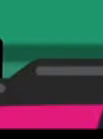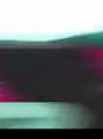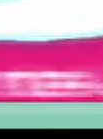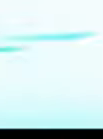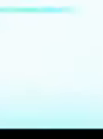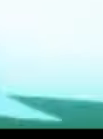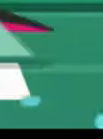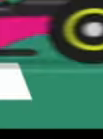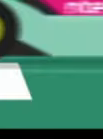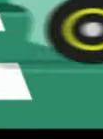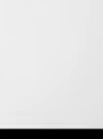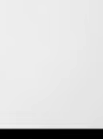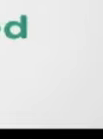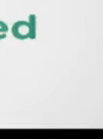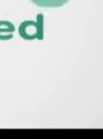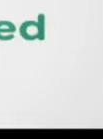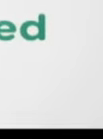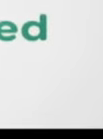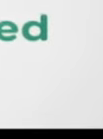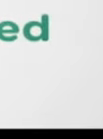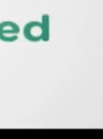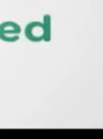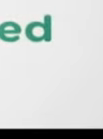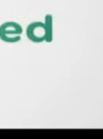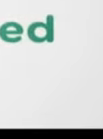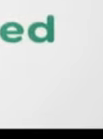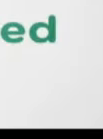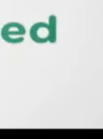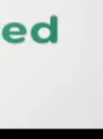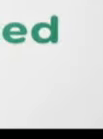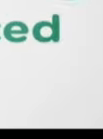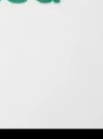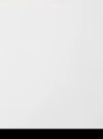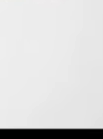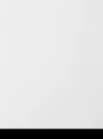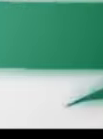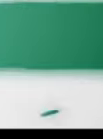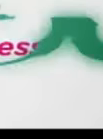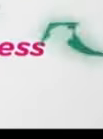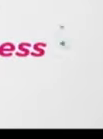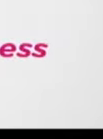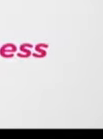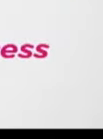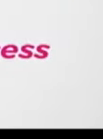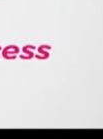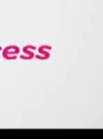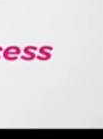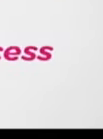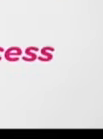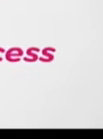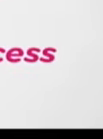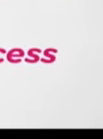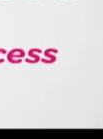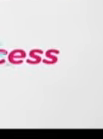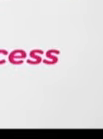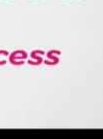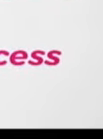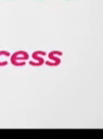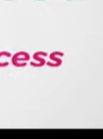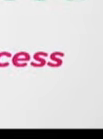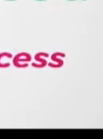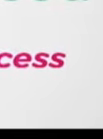Latest entrant, latest technology. Welcome to Entel 4G LTE Advanced and experience super-fast internet access today.